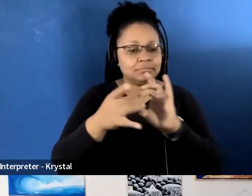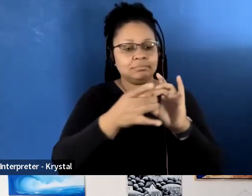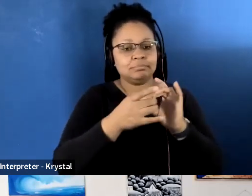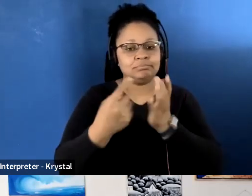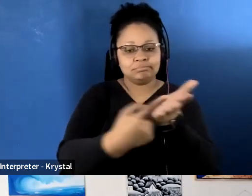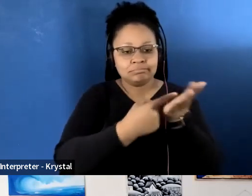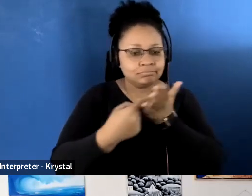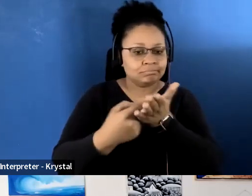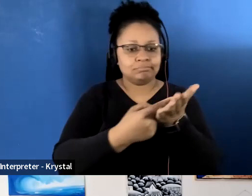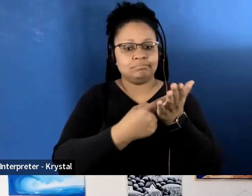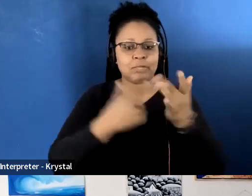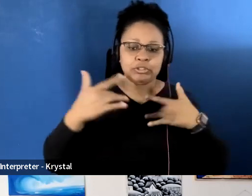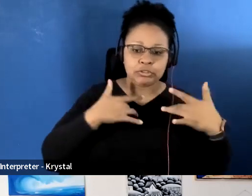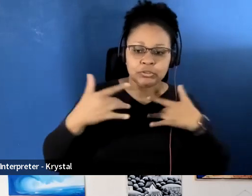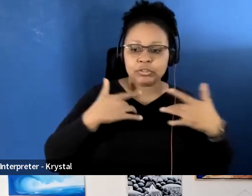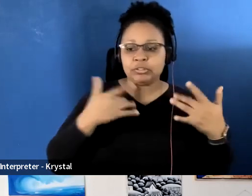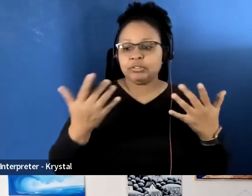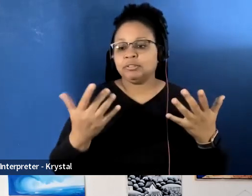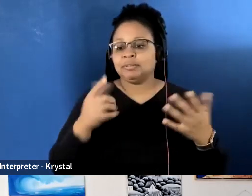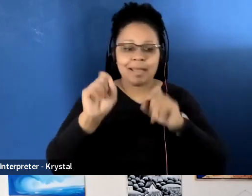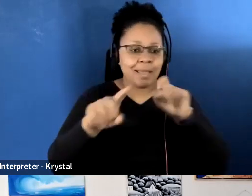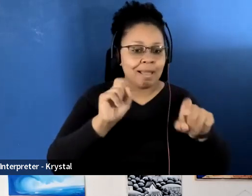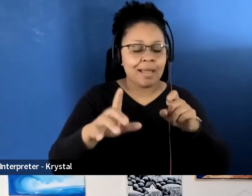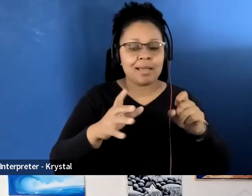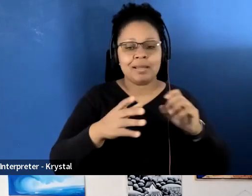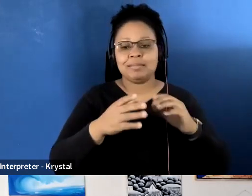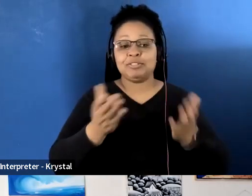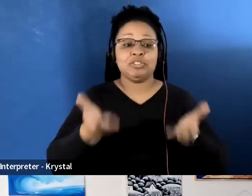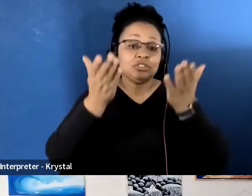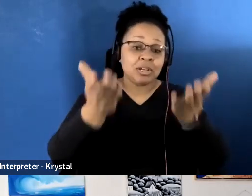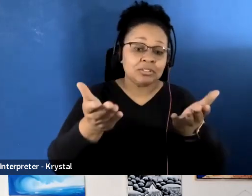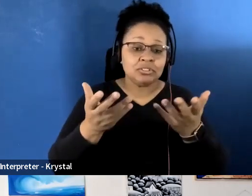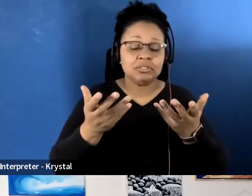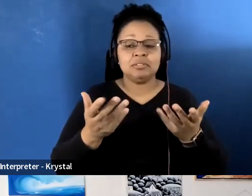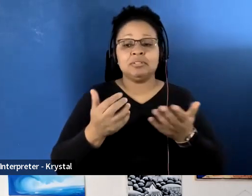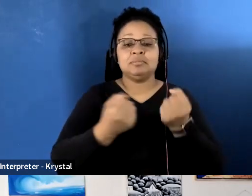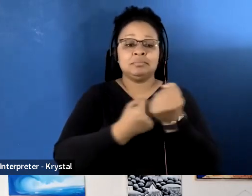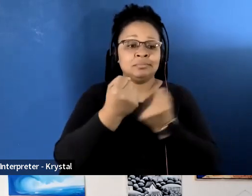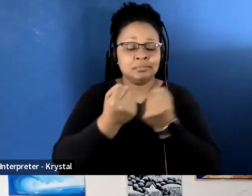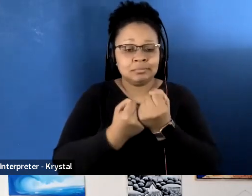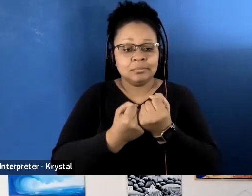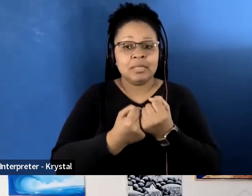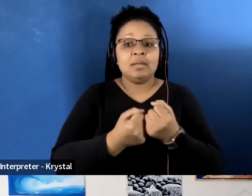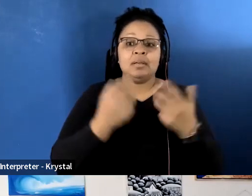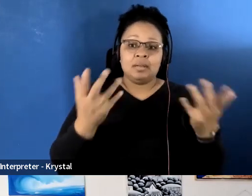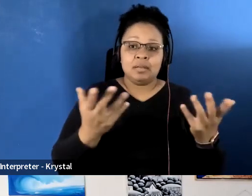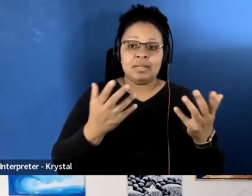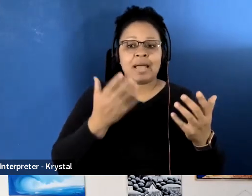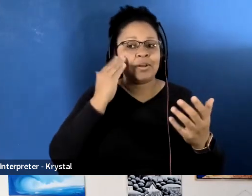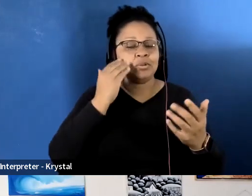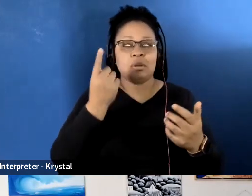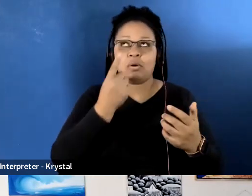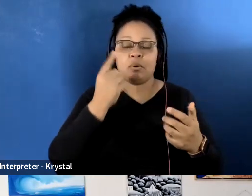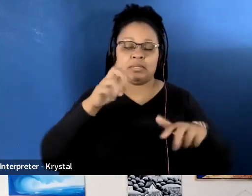ask your concerns, share your concerns, give suggestions to one another. But our first topic, because it's always awkward to do